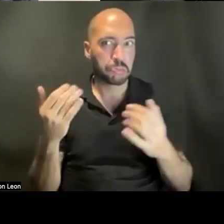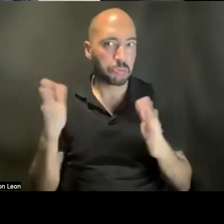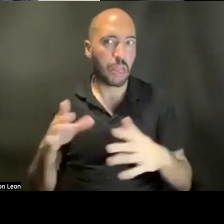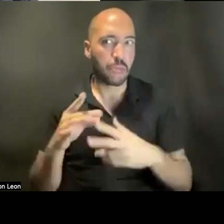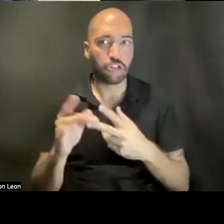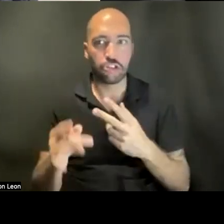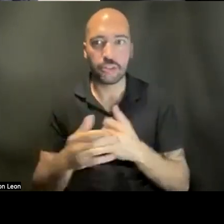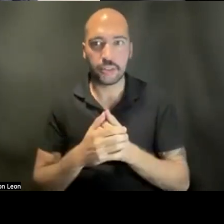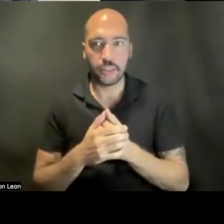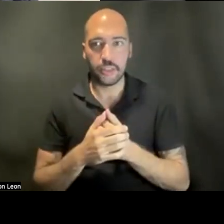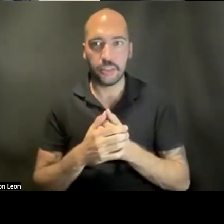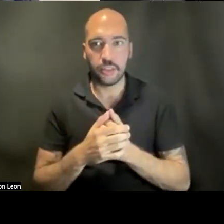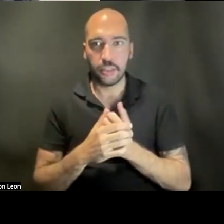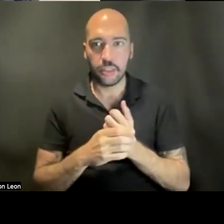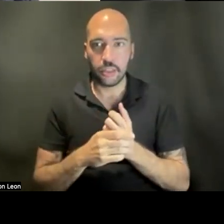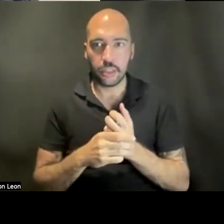options.